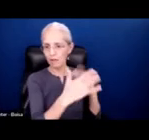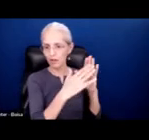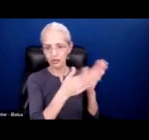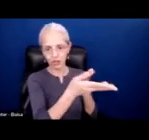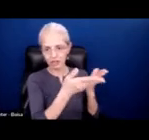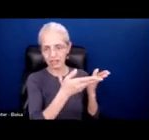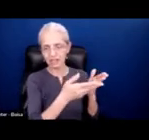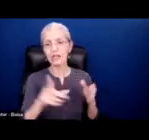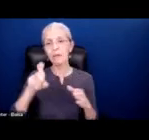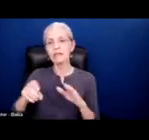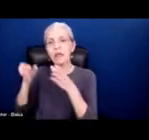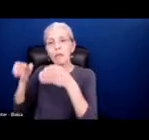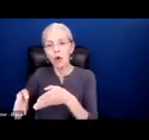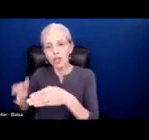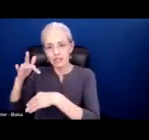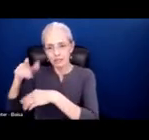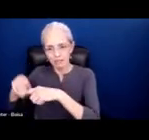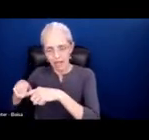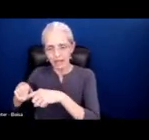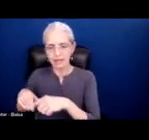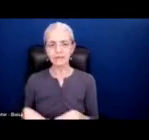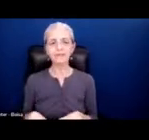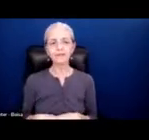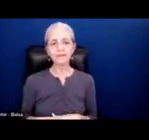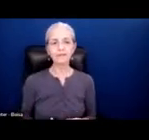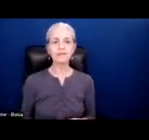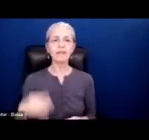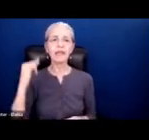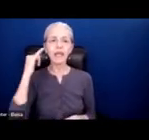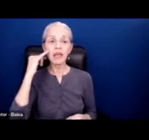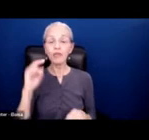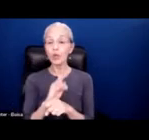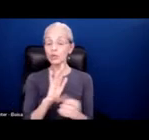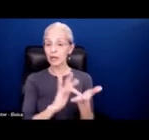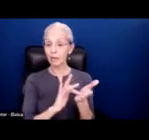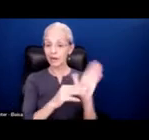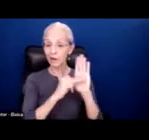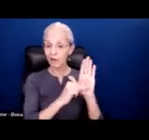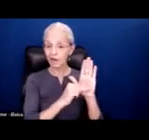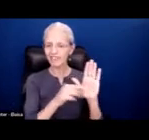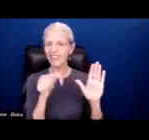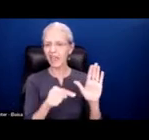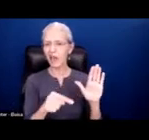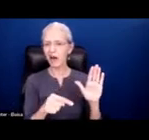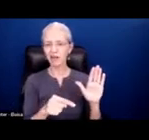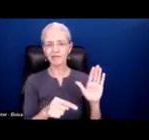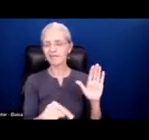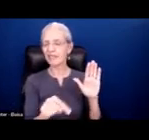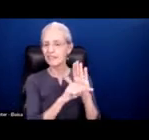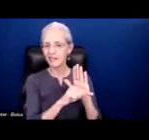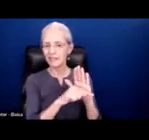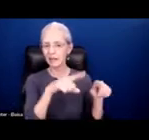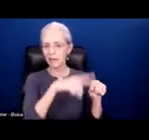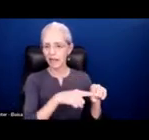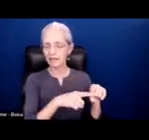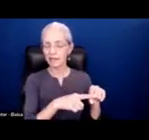and community-based services that are administered through the state system use a medical model and are deficit-based. You have to have a disability, and